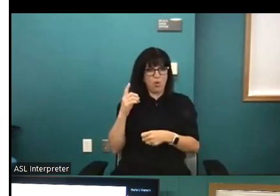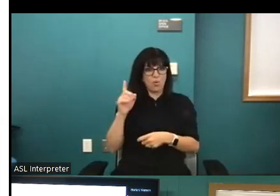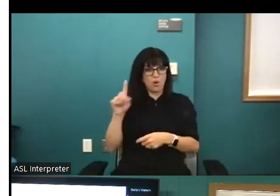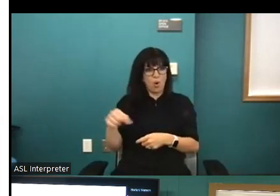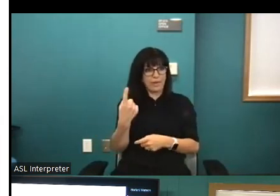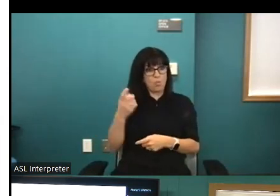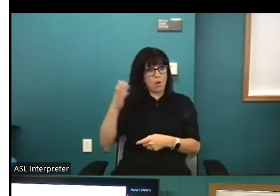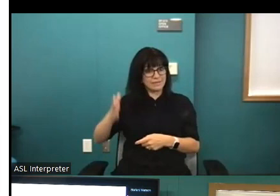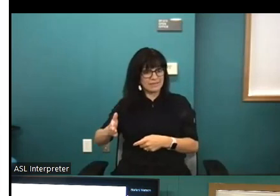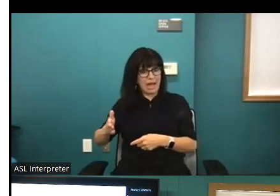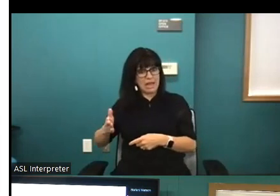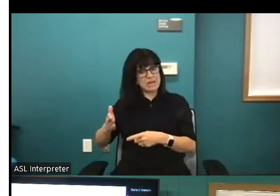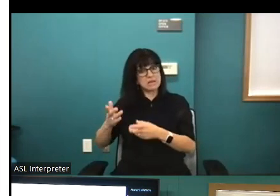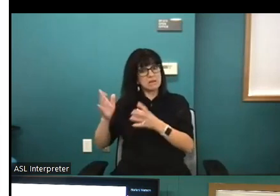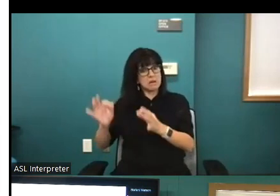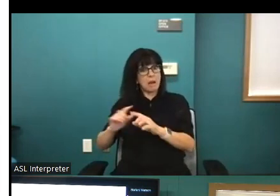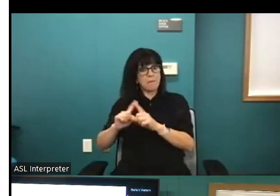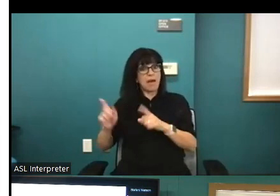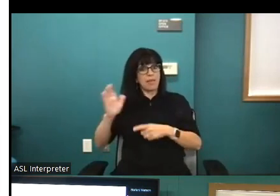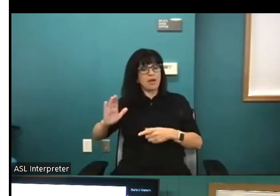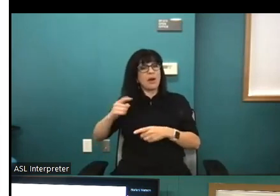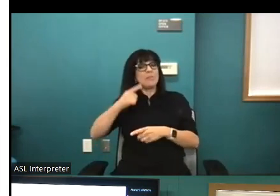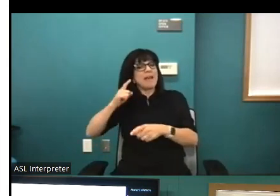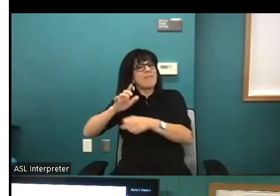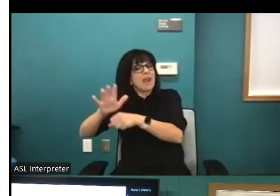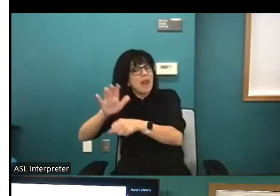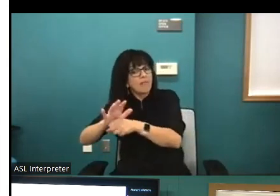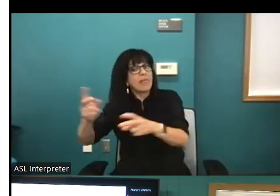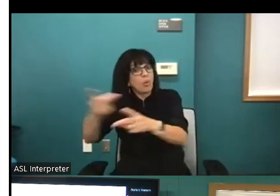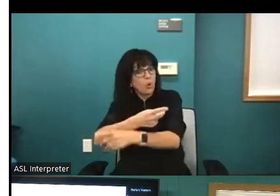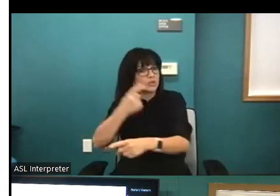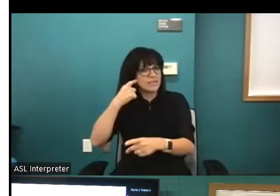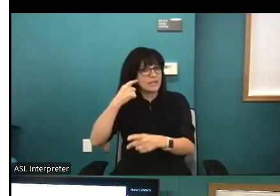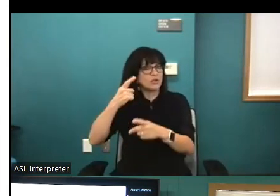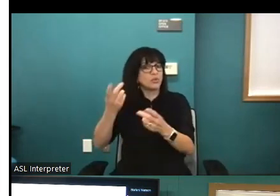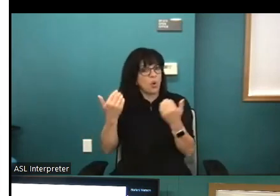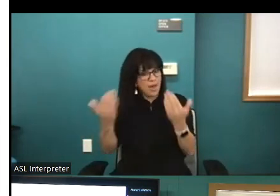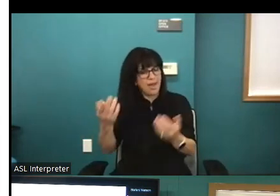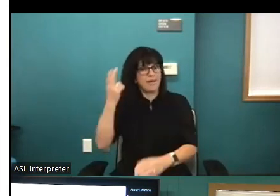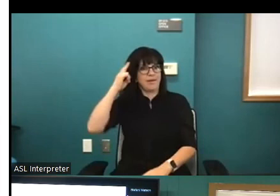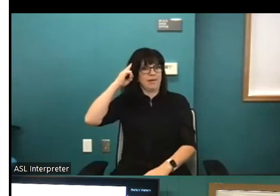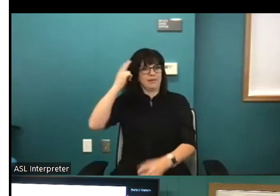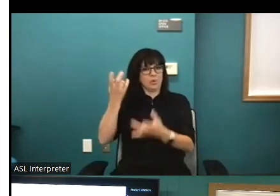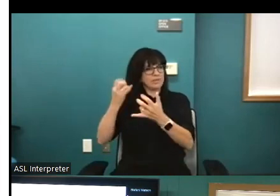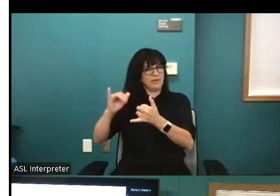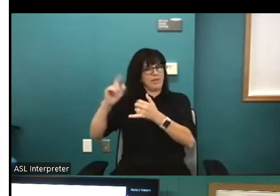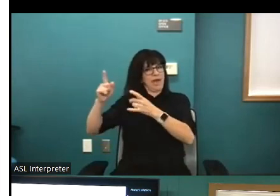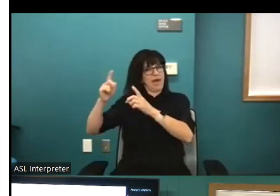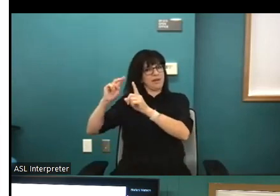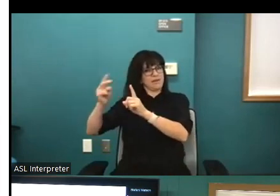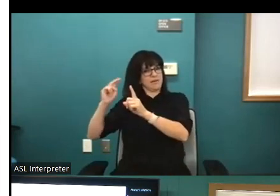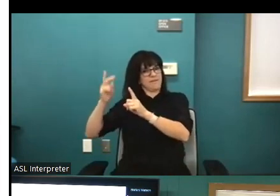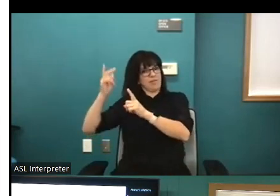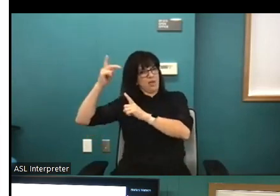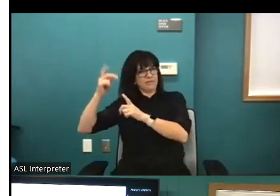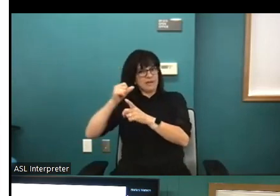5-ish years. And in the past, you had to be deaf enough in the worst ear to get implanted. So a lot of them are still with that educational background,